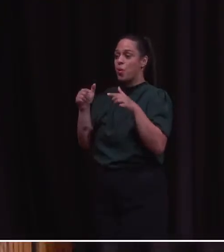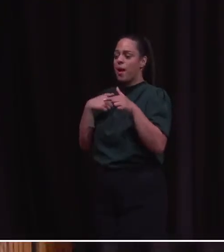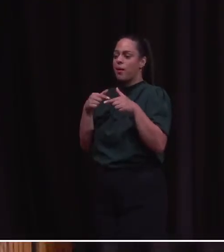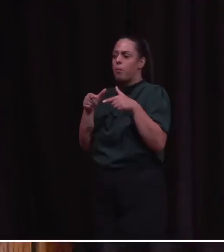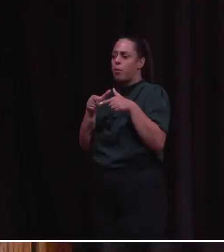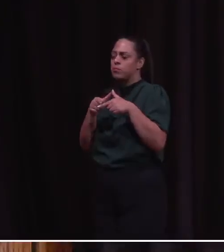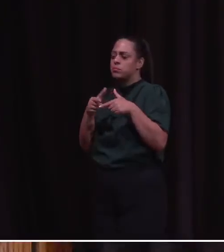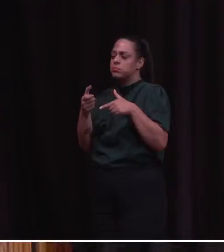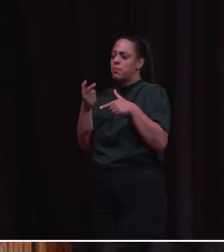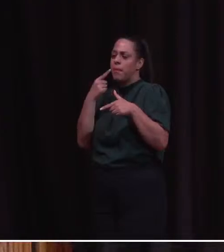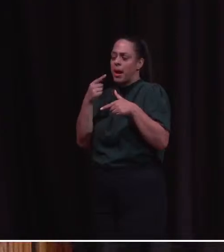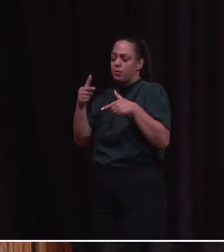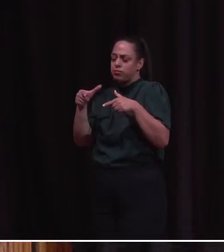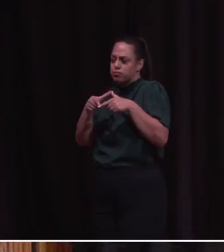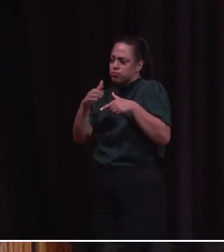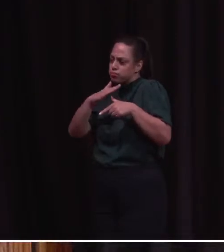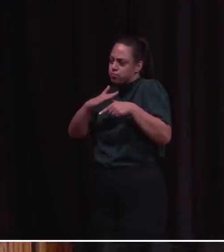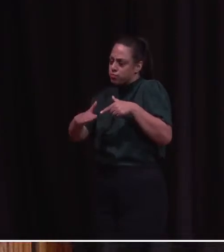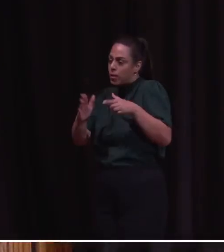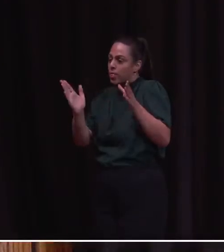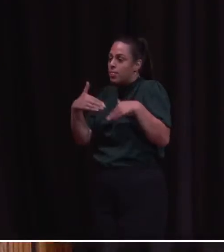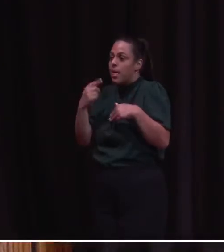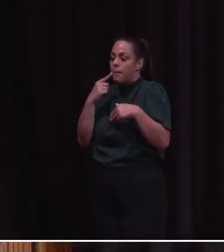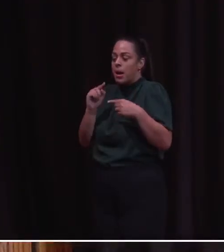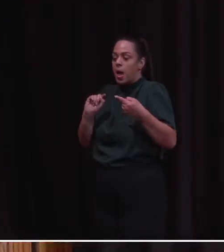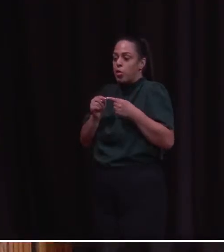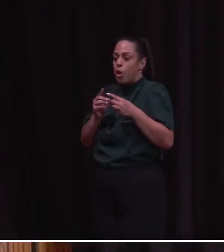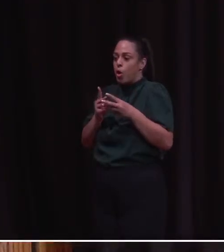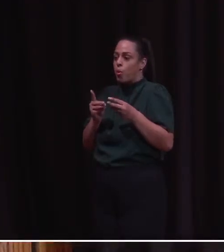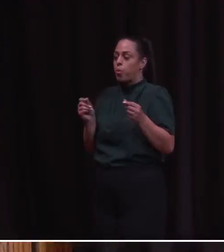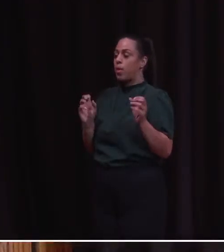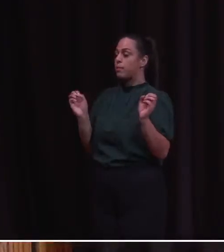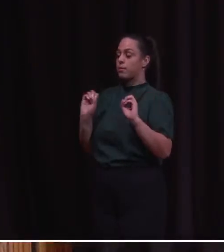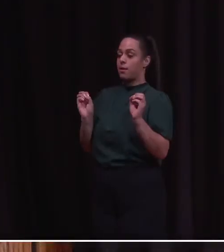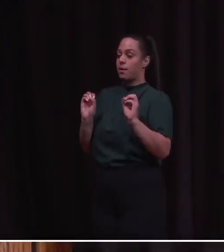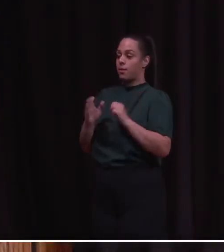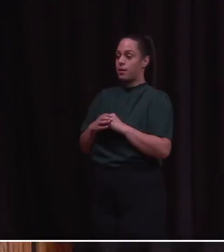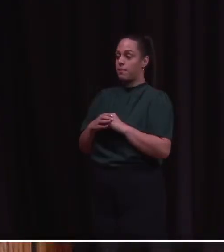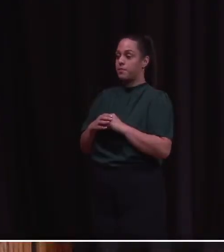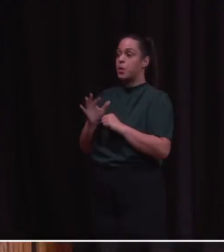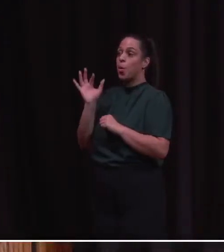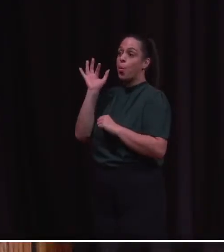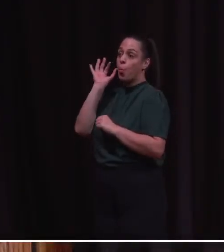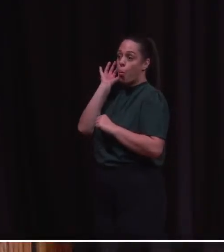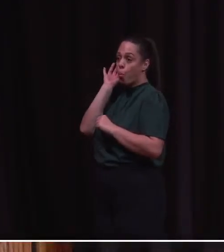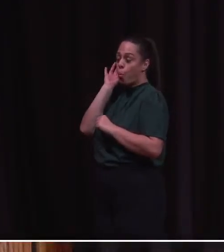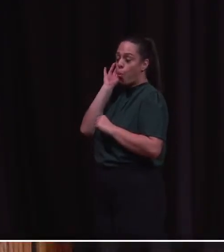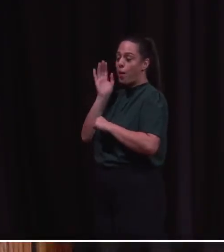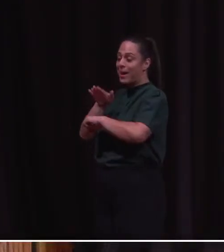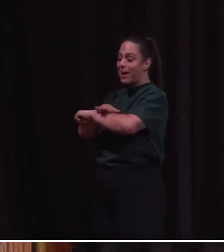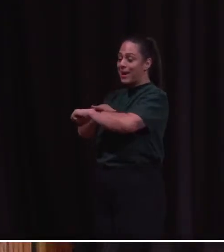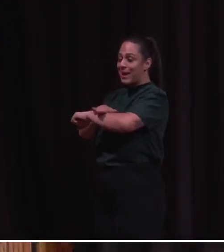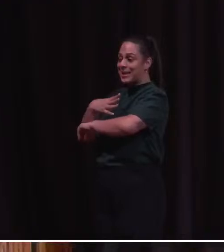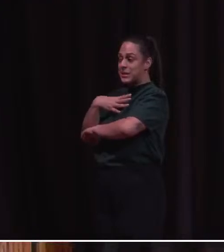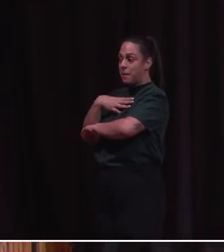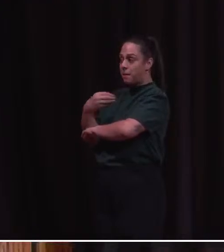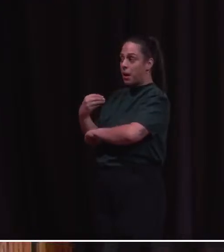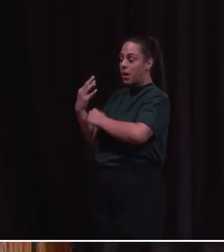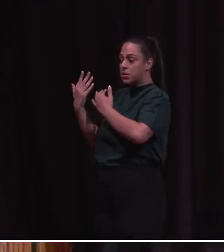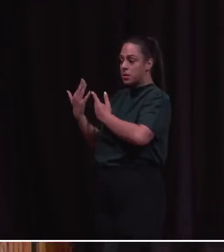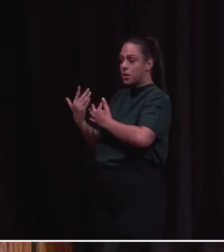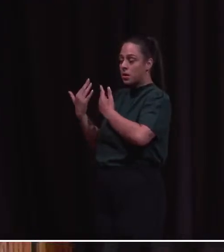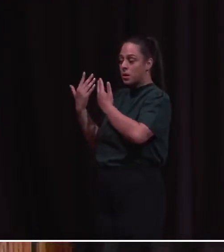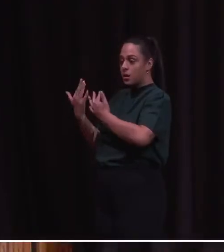an accepted form of treatment, were unable to withstand the same operation without anesthesia.